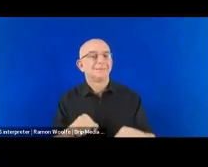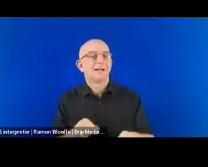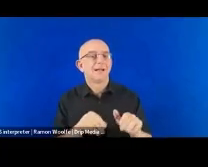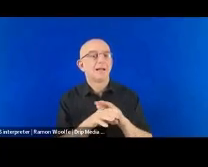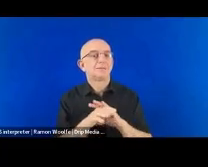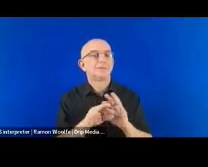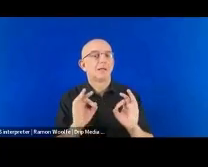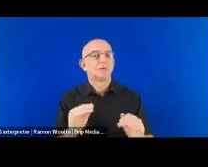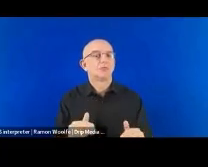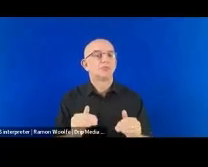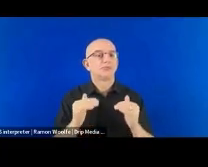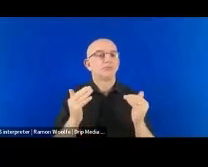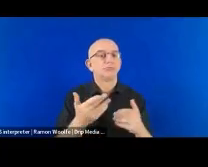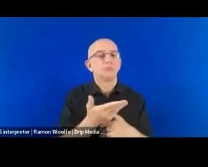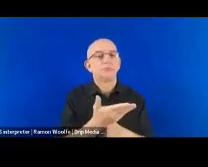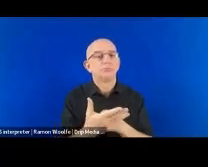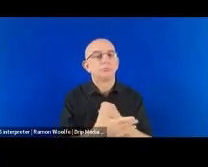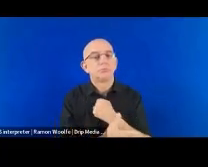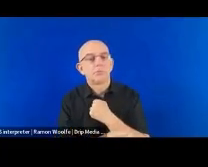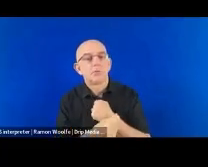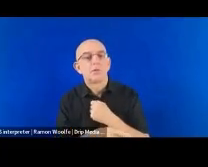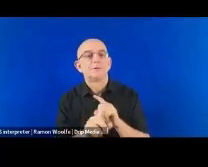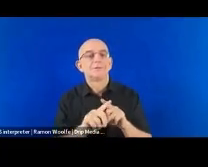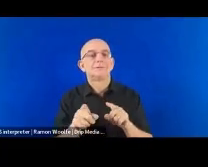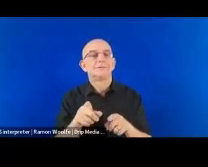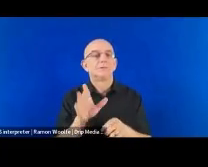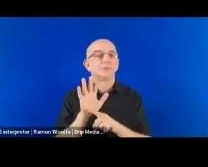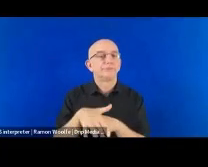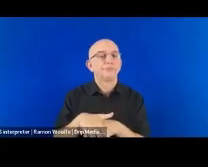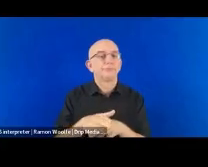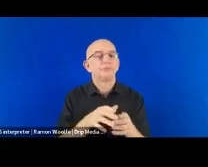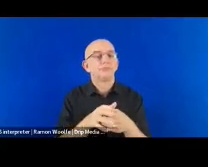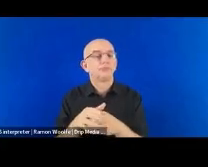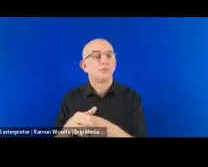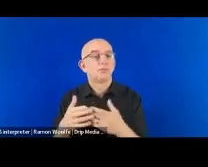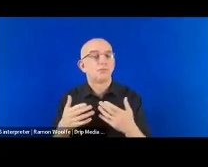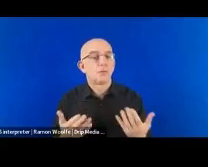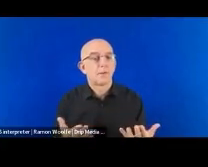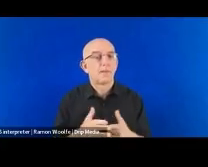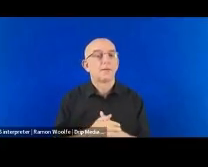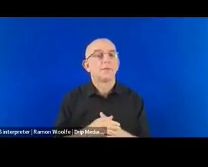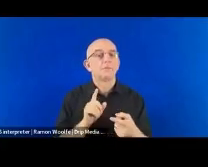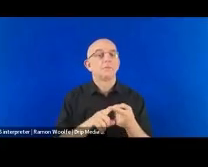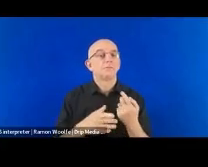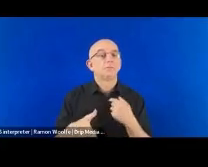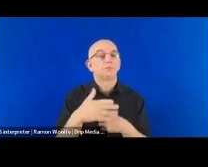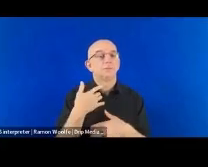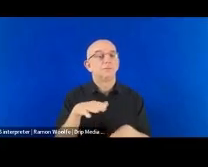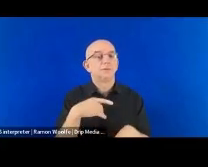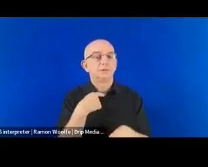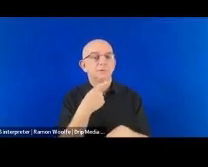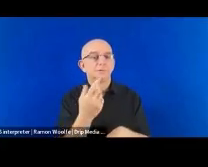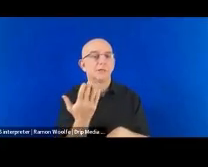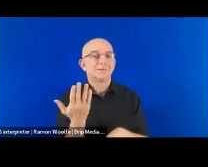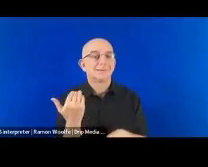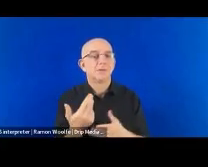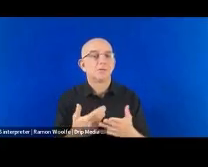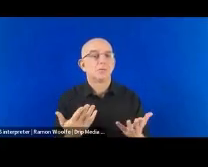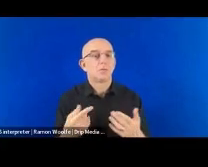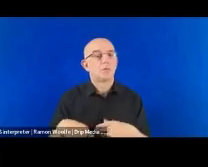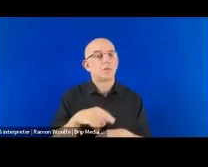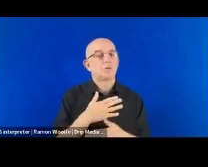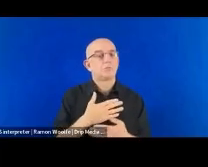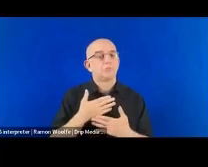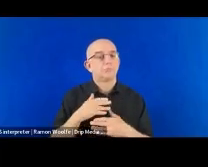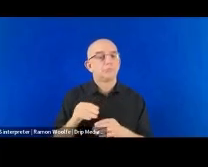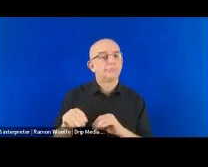these plus other students that attend Transform, they become social protection experts in